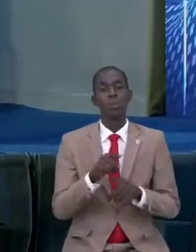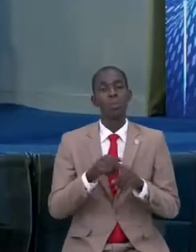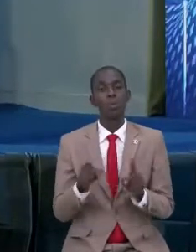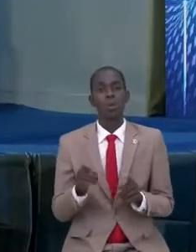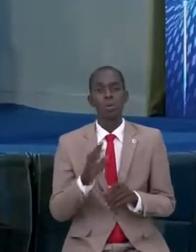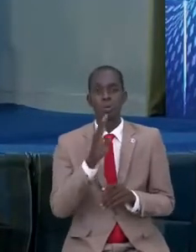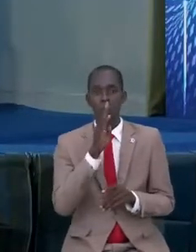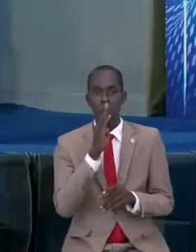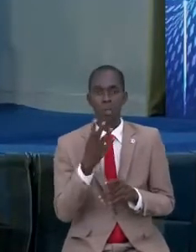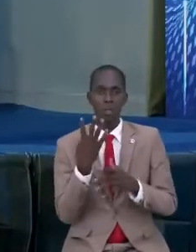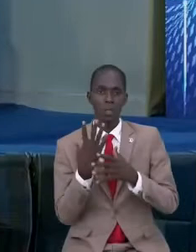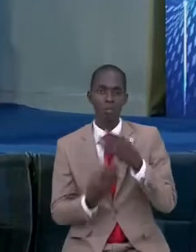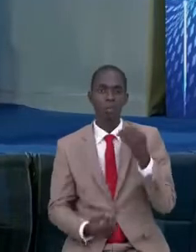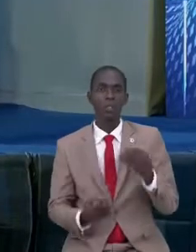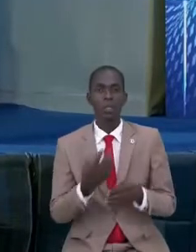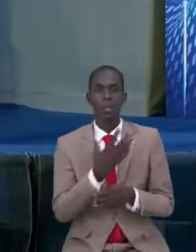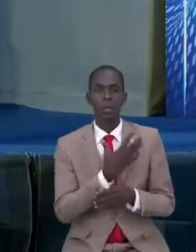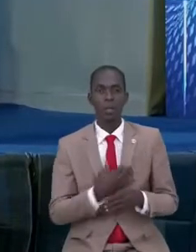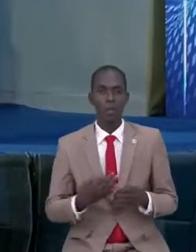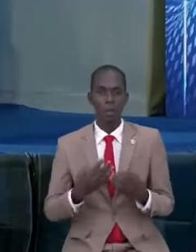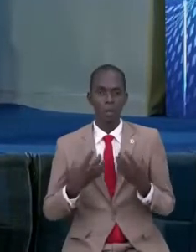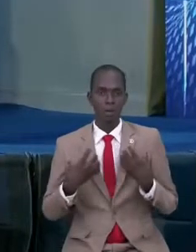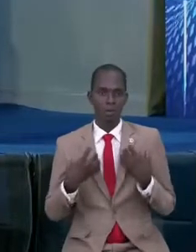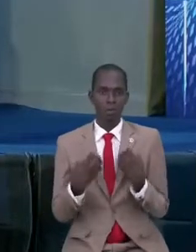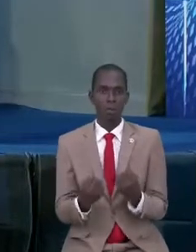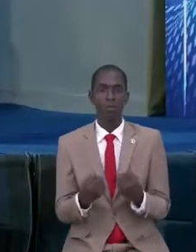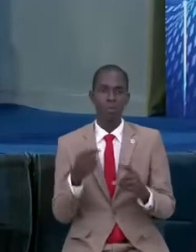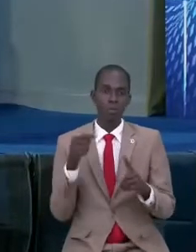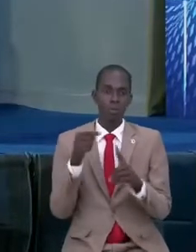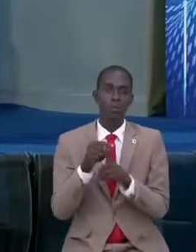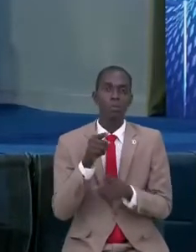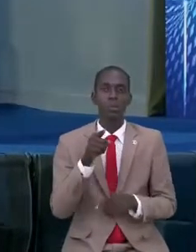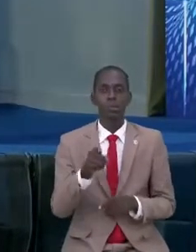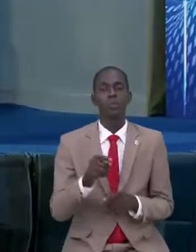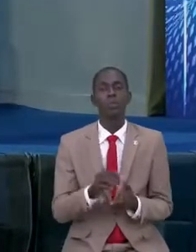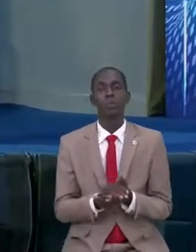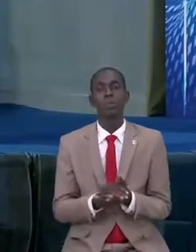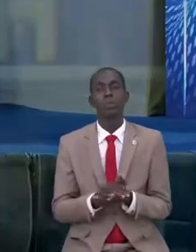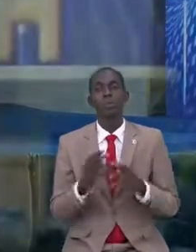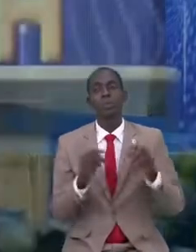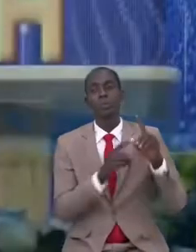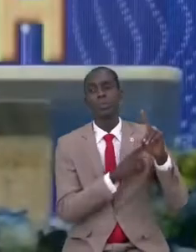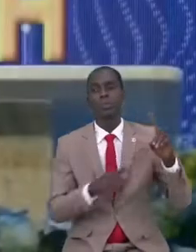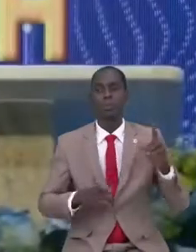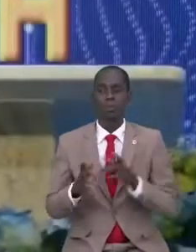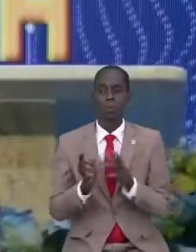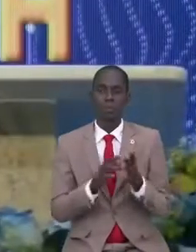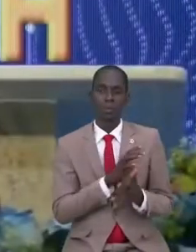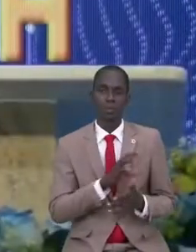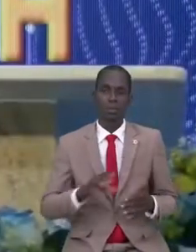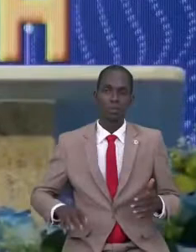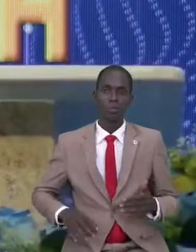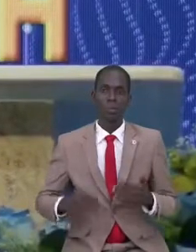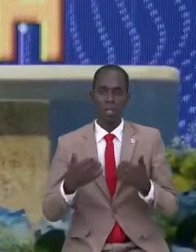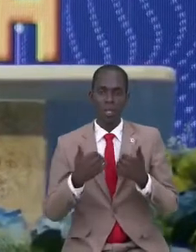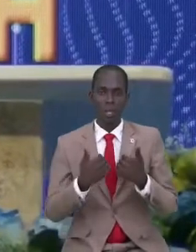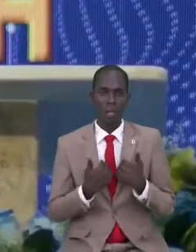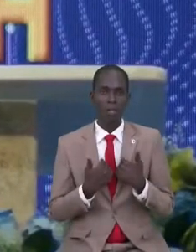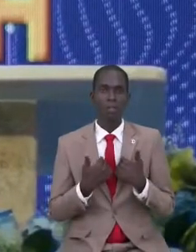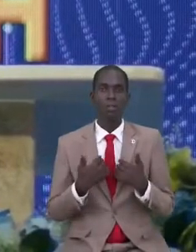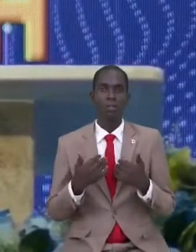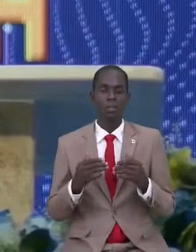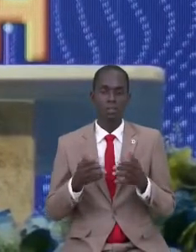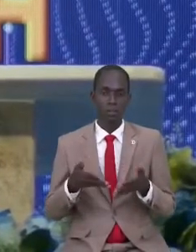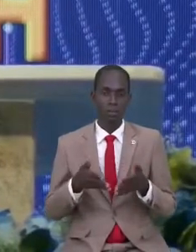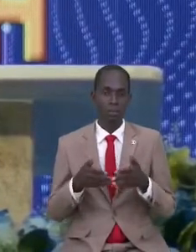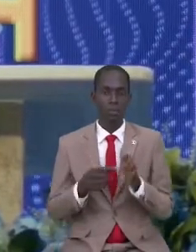absent and bold towards you. The Lord Jesus Christ has left us the